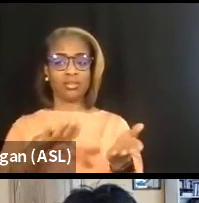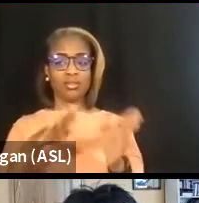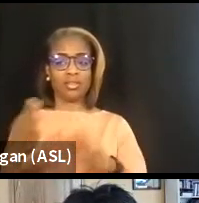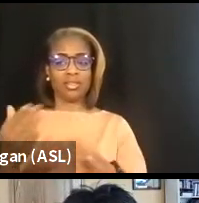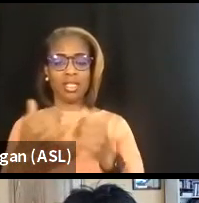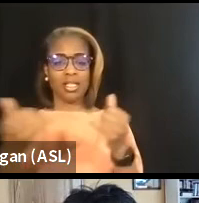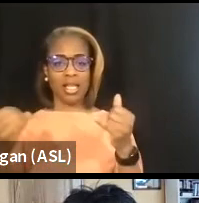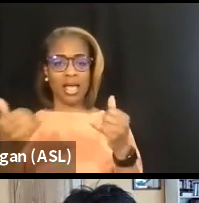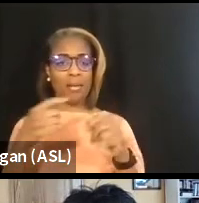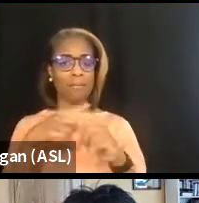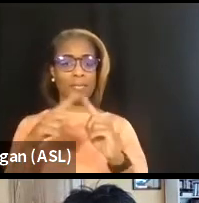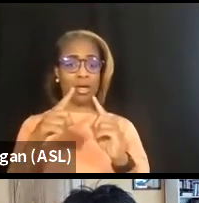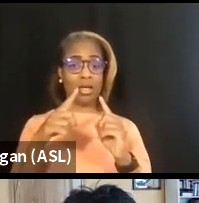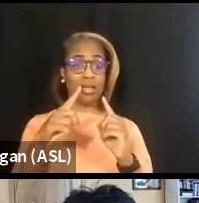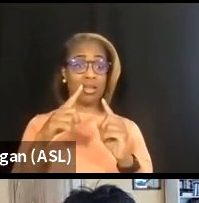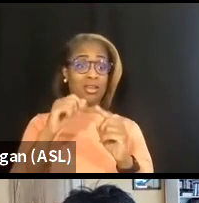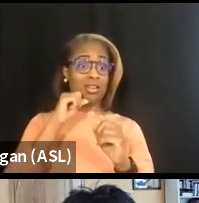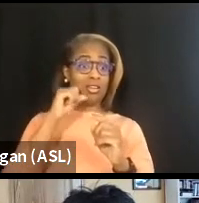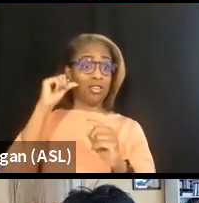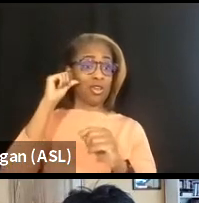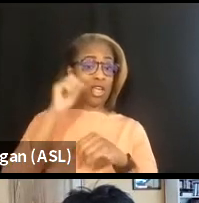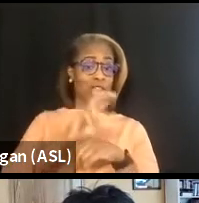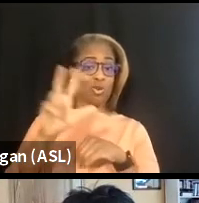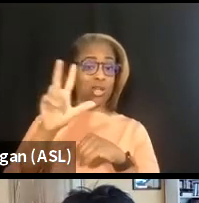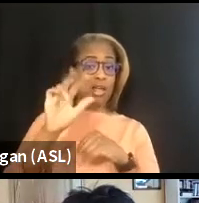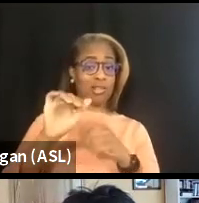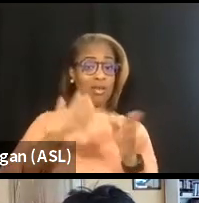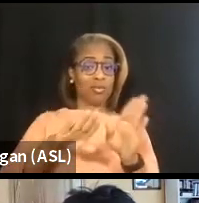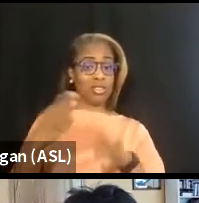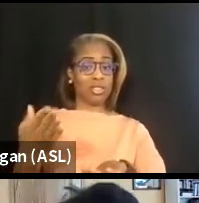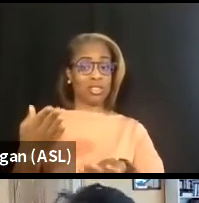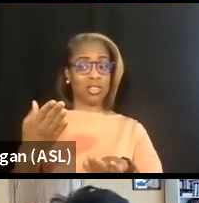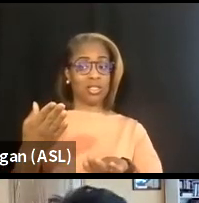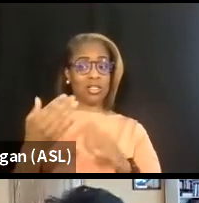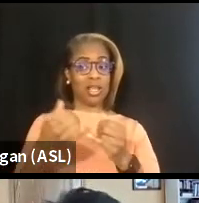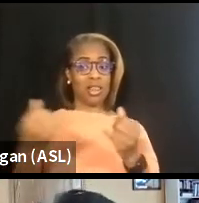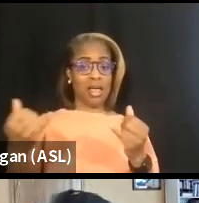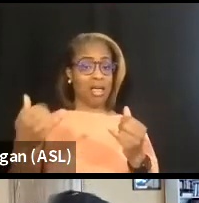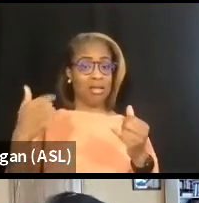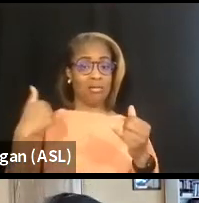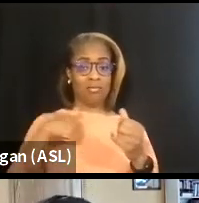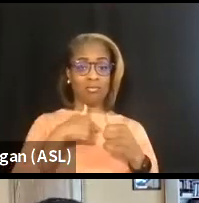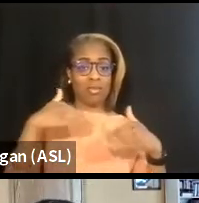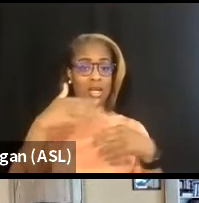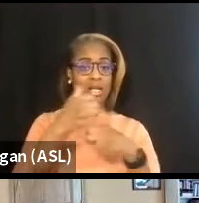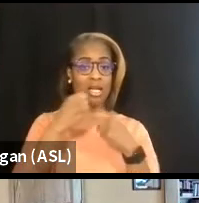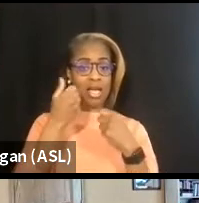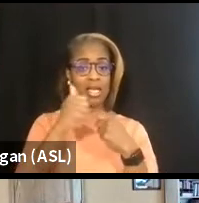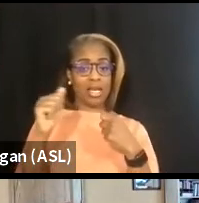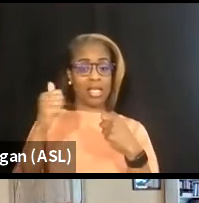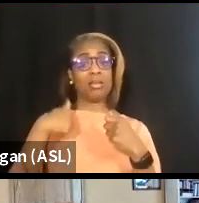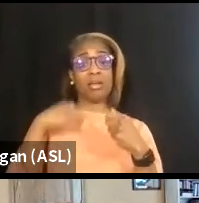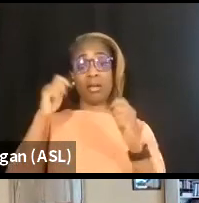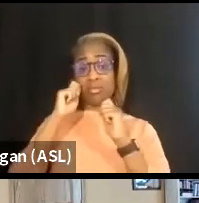the deadline for proposal questions, we had not received any. I was